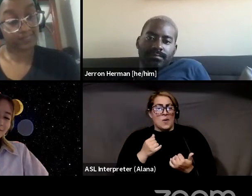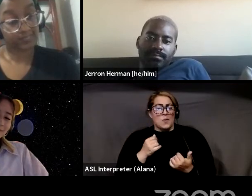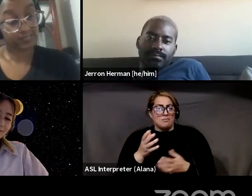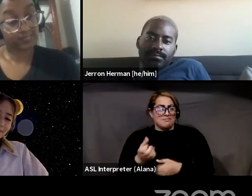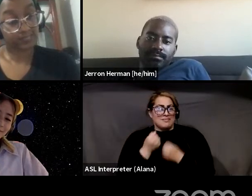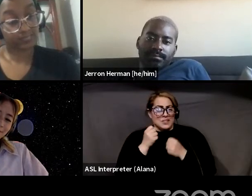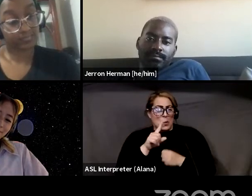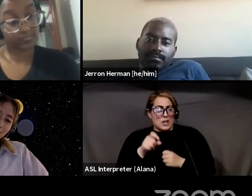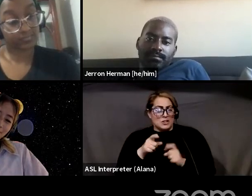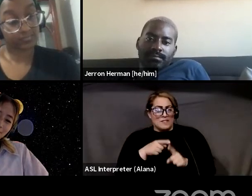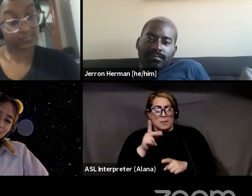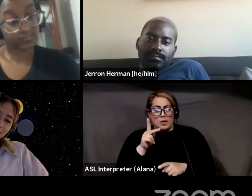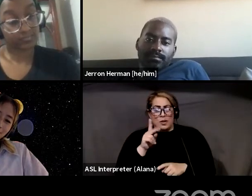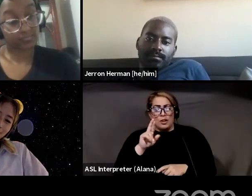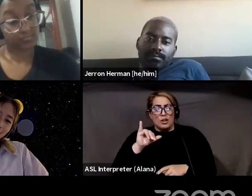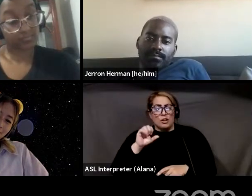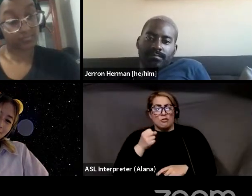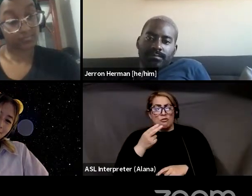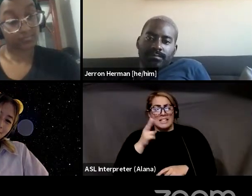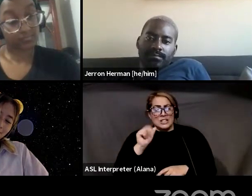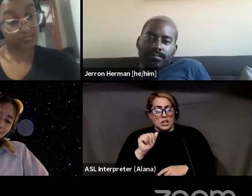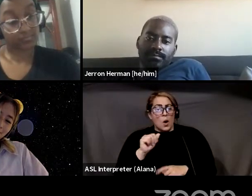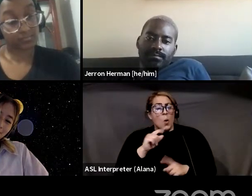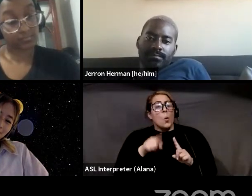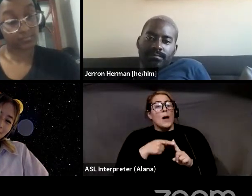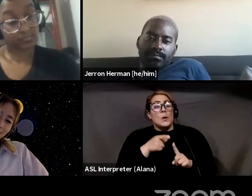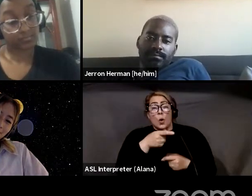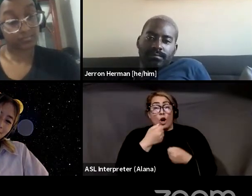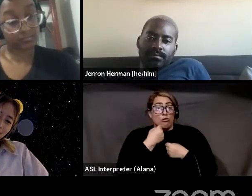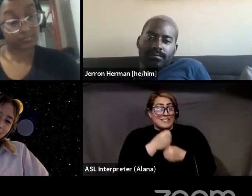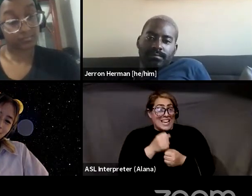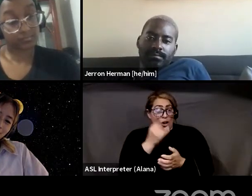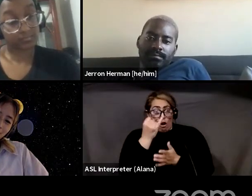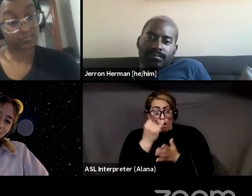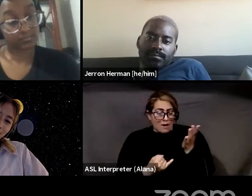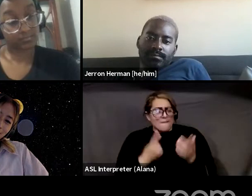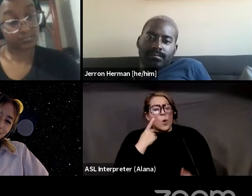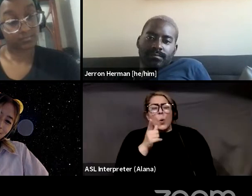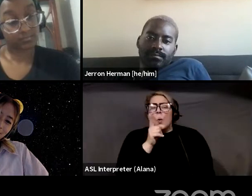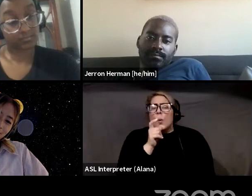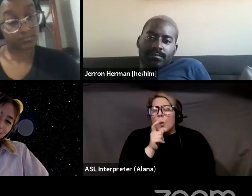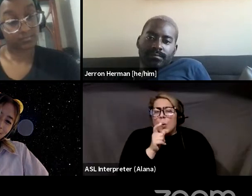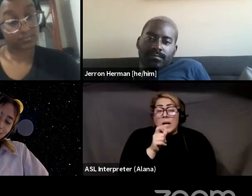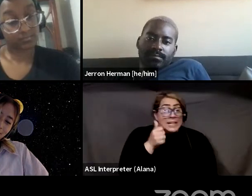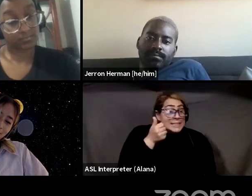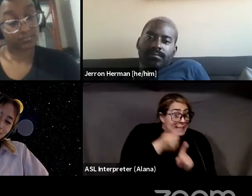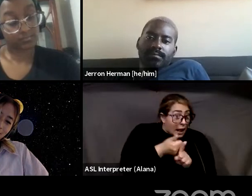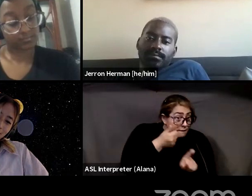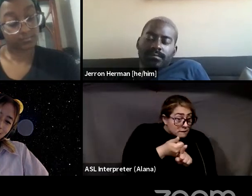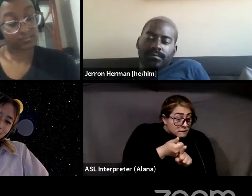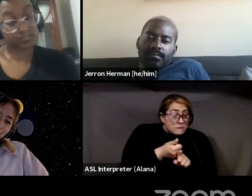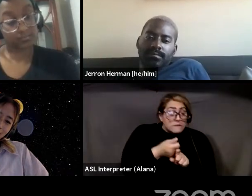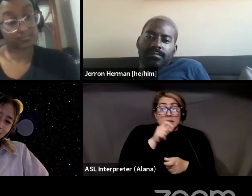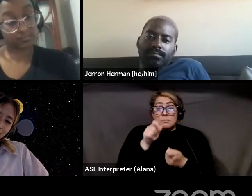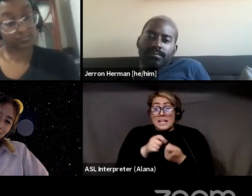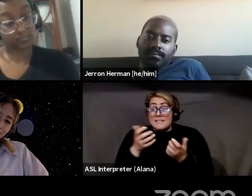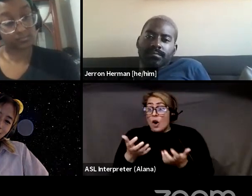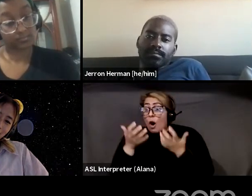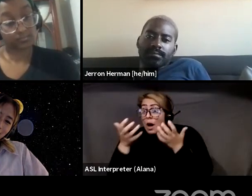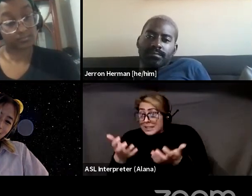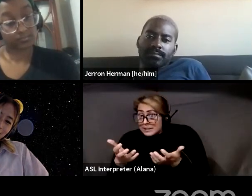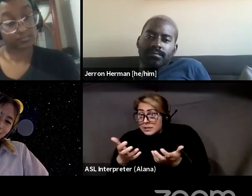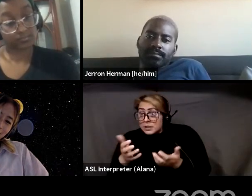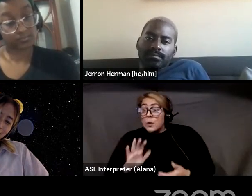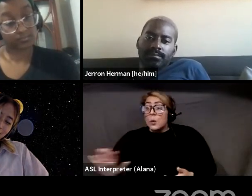when you are creating art, who is your art for? Is it for yourself? Is it for a specific audience? Is it for your own